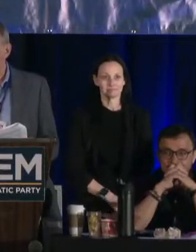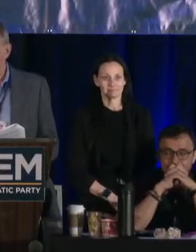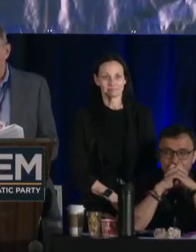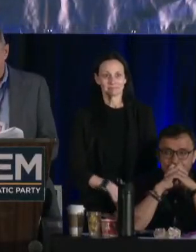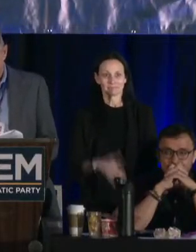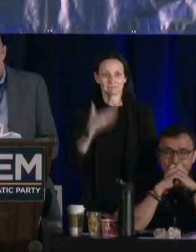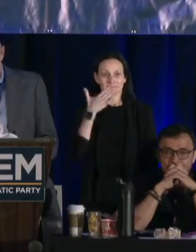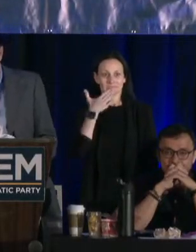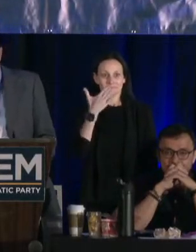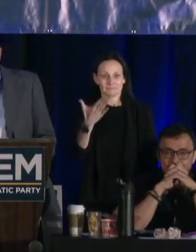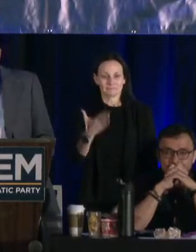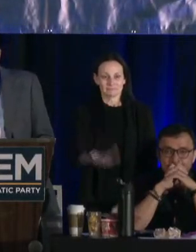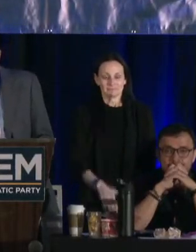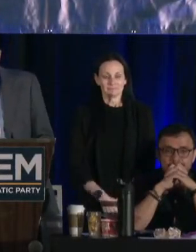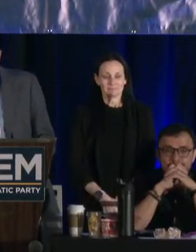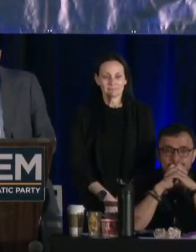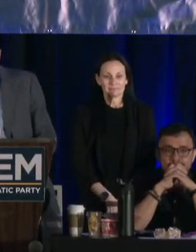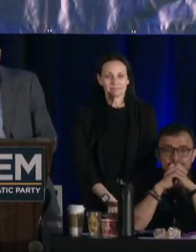Thank you.